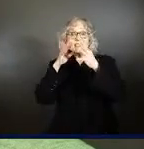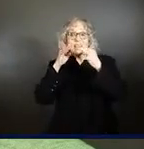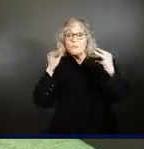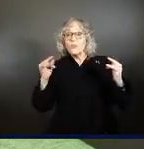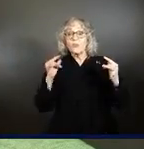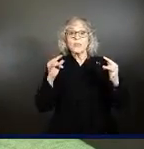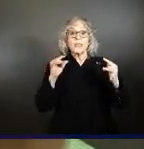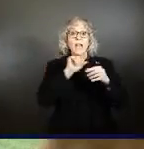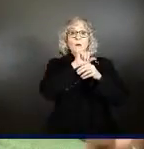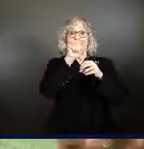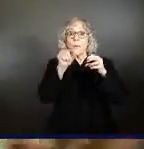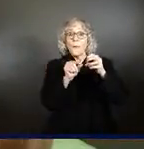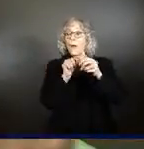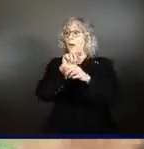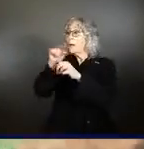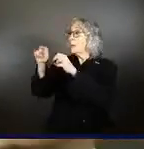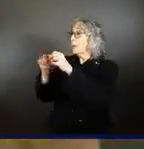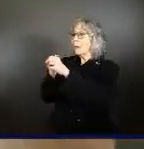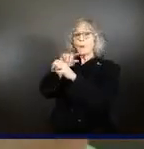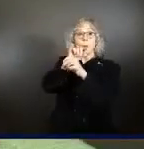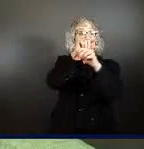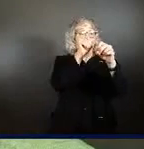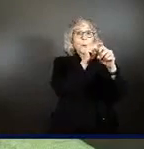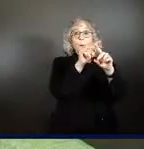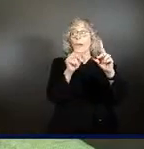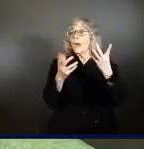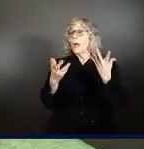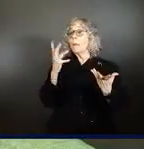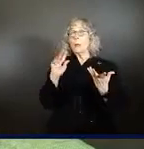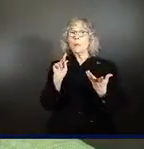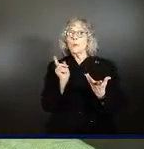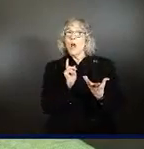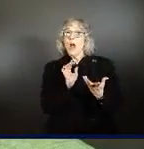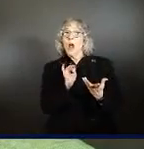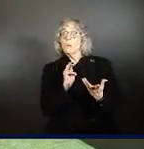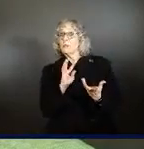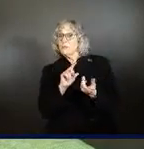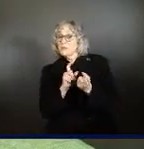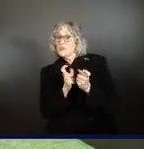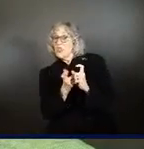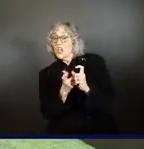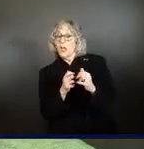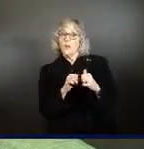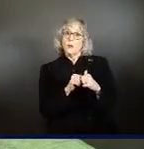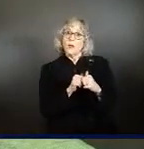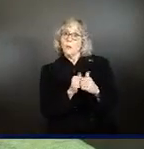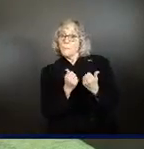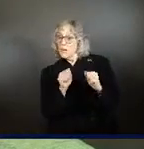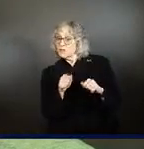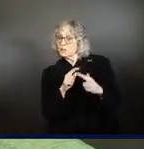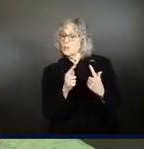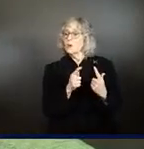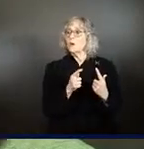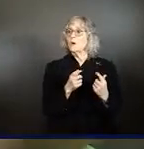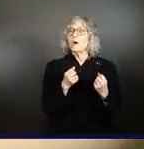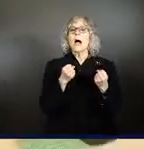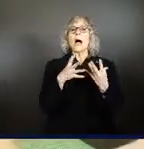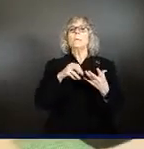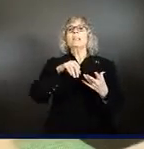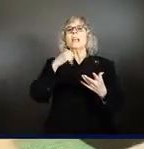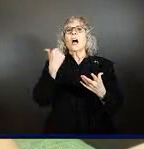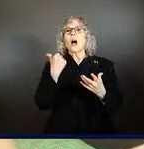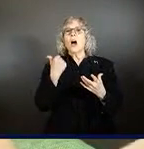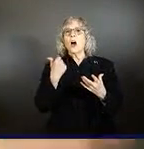out there. And that actually teaches us, where maybe our atmosphere might end. And therefore, or how many other types